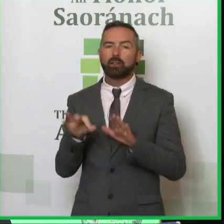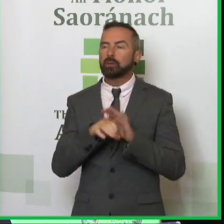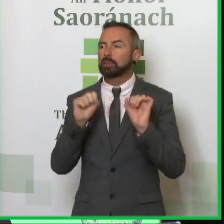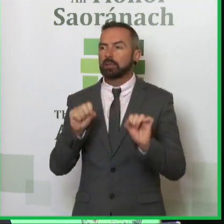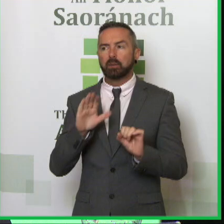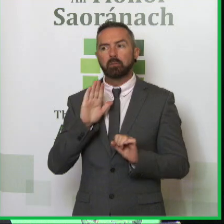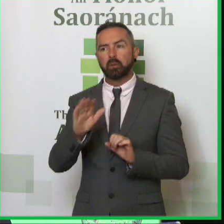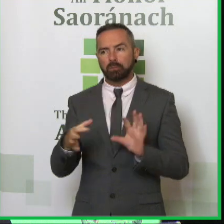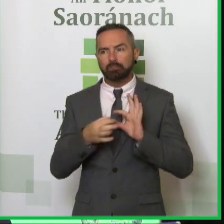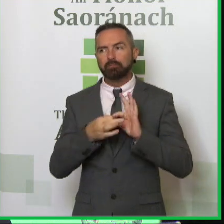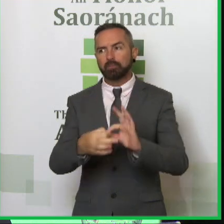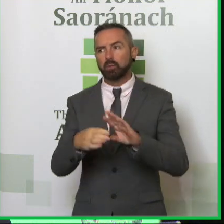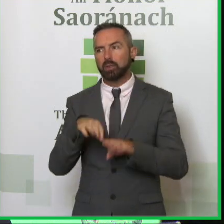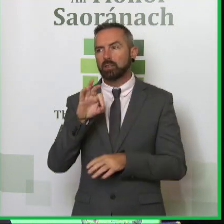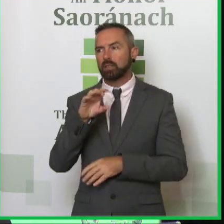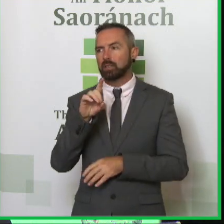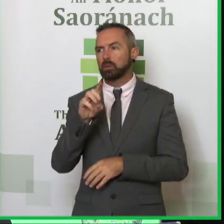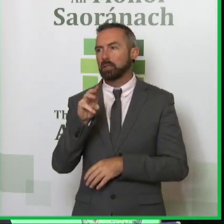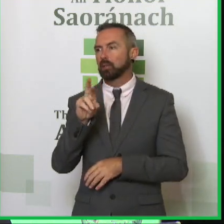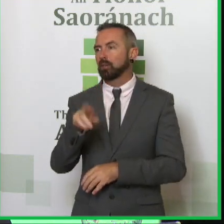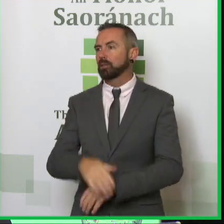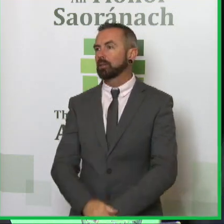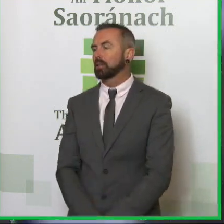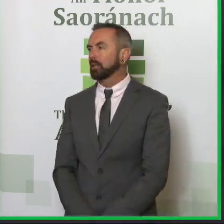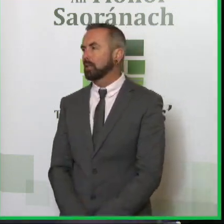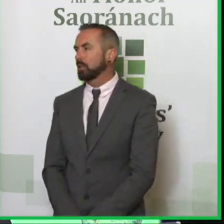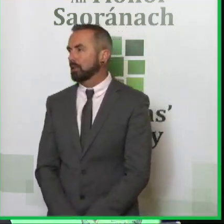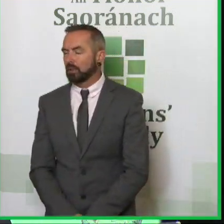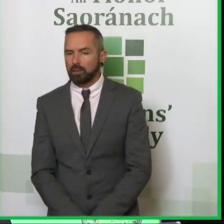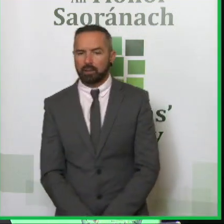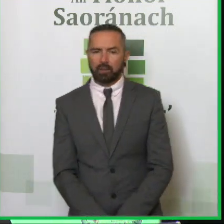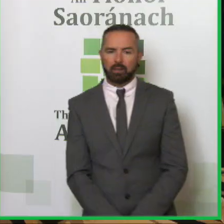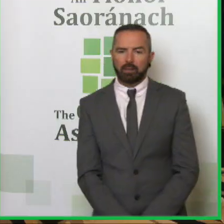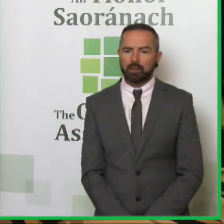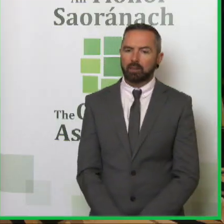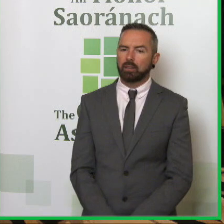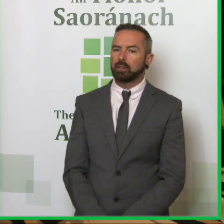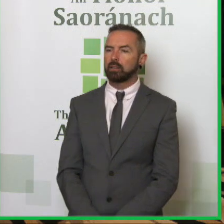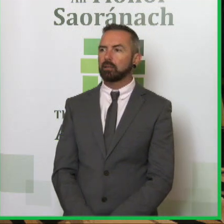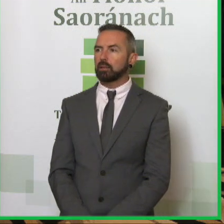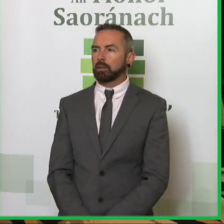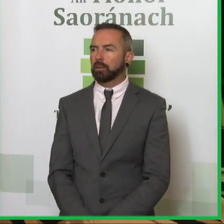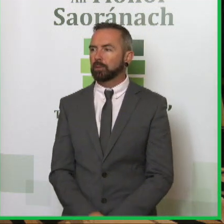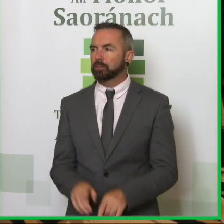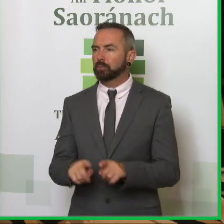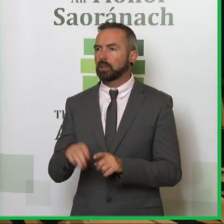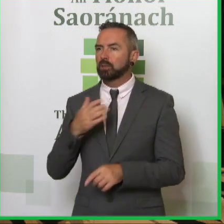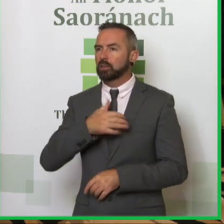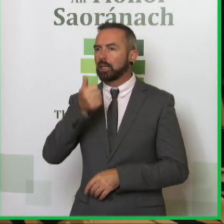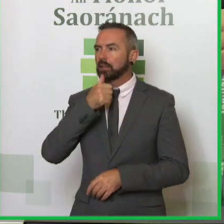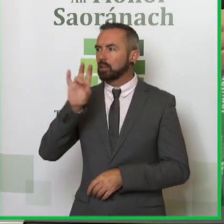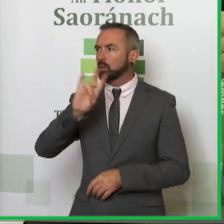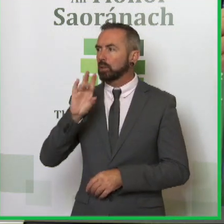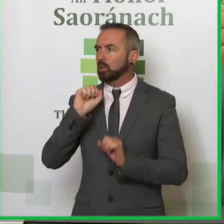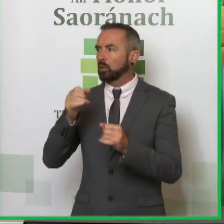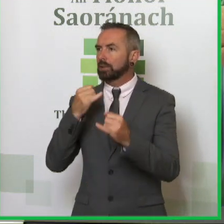It has to comply with GDPR. That's just a given. That's a basic qualifier. So and Zin, just as a quick answer to a very